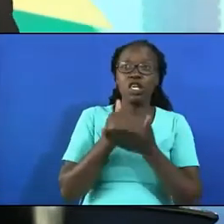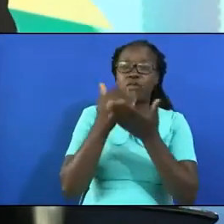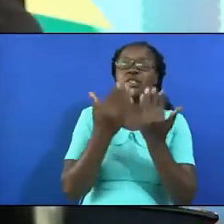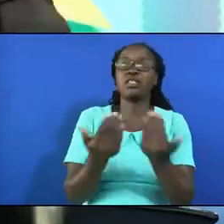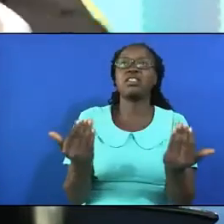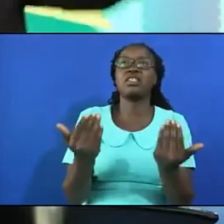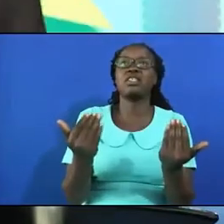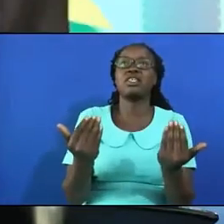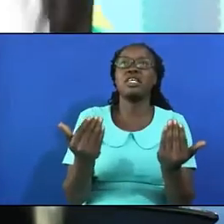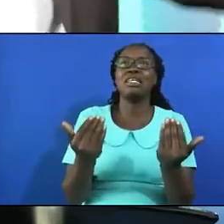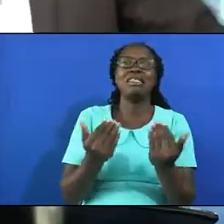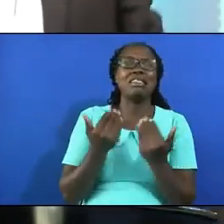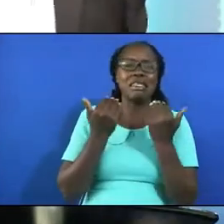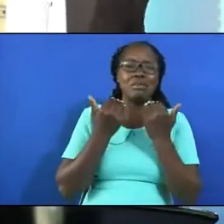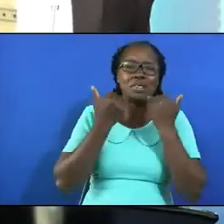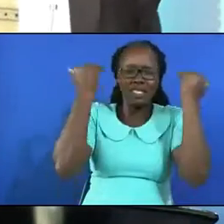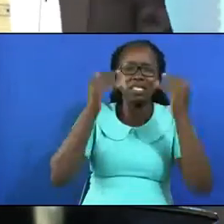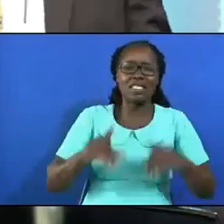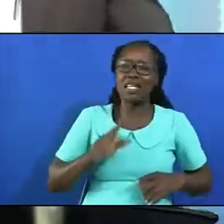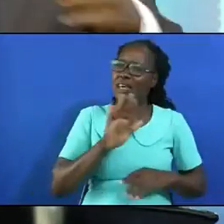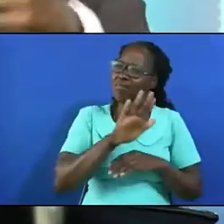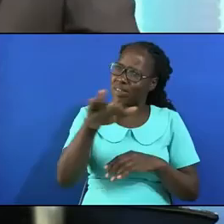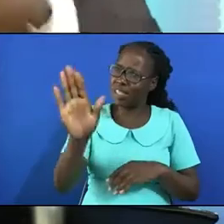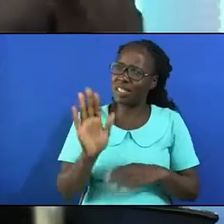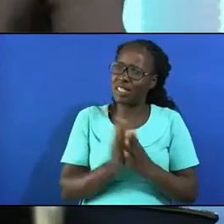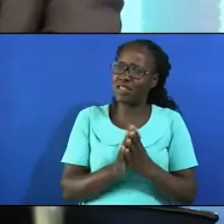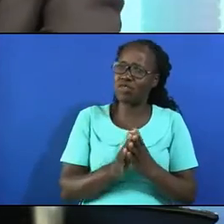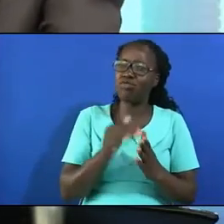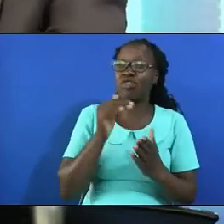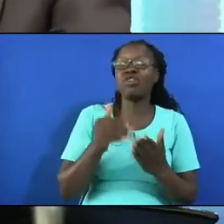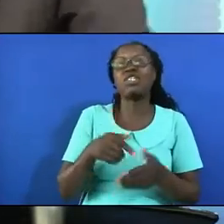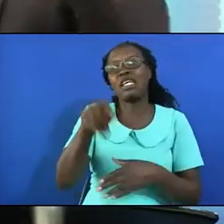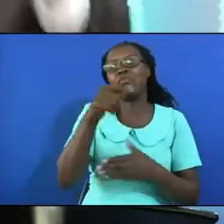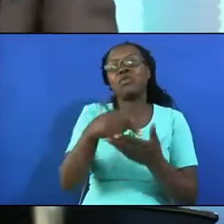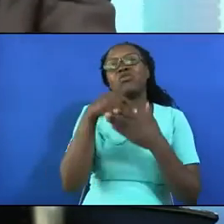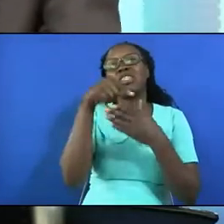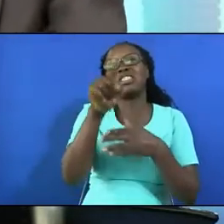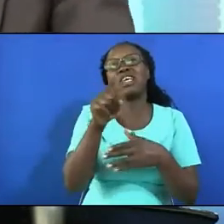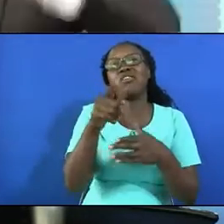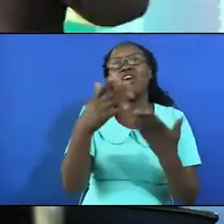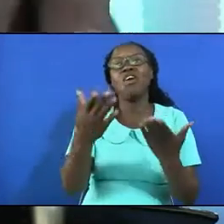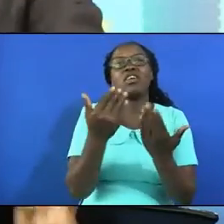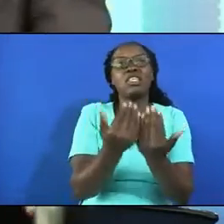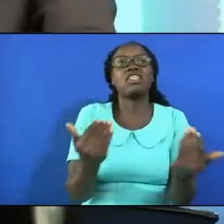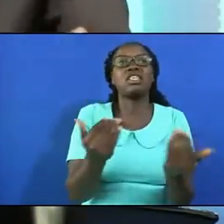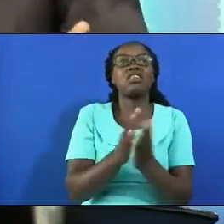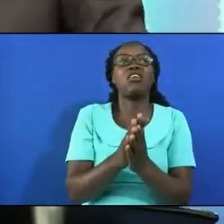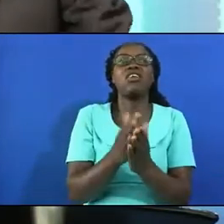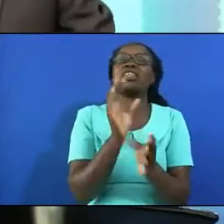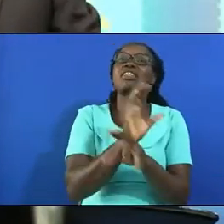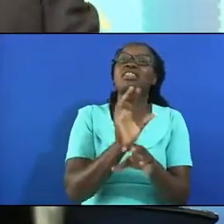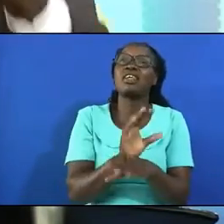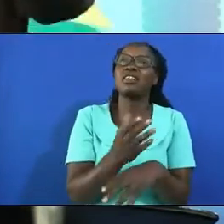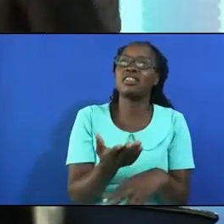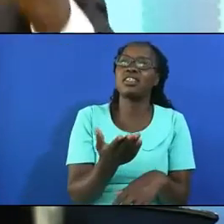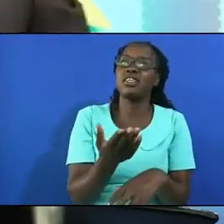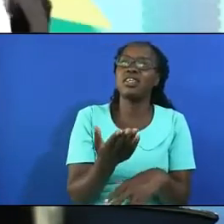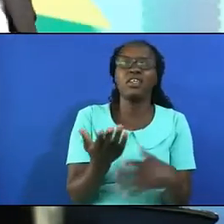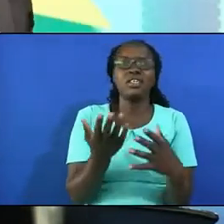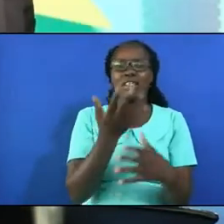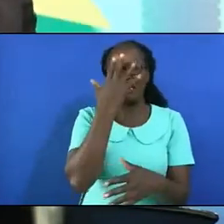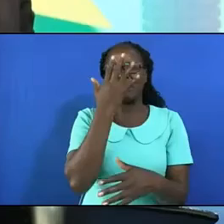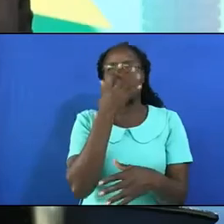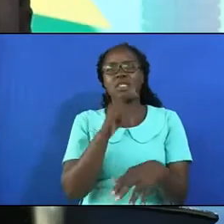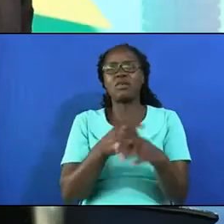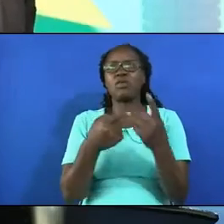the children. They will be traumatized the rest of their life. So you are neither helping yourself, nor the children, nor the church. Look at the